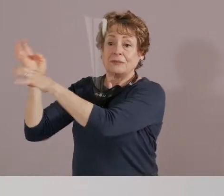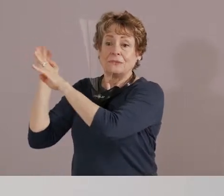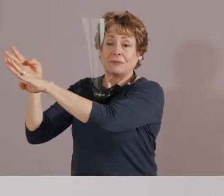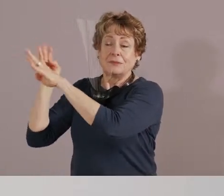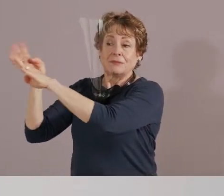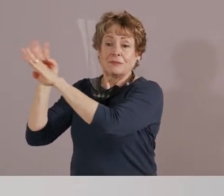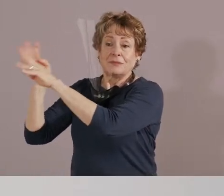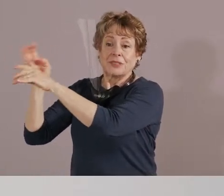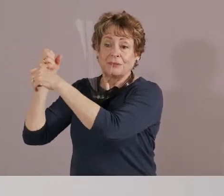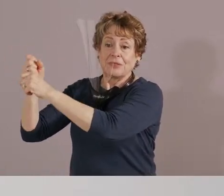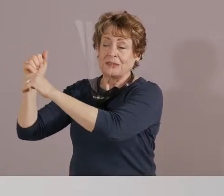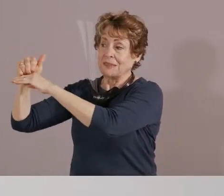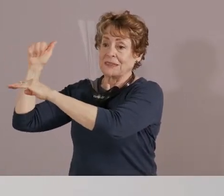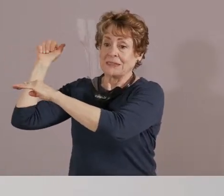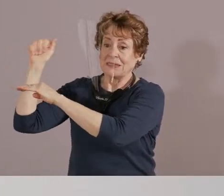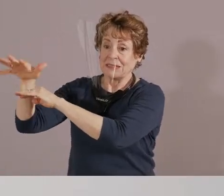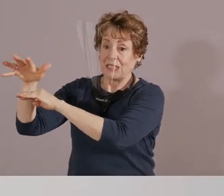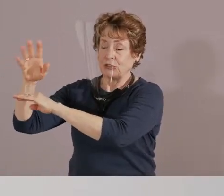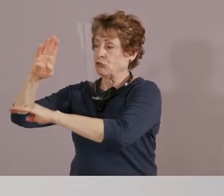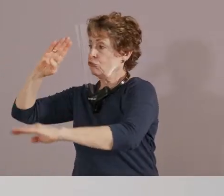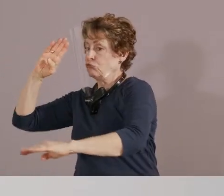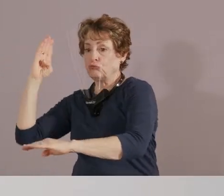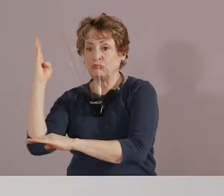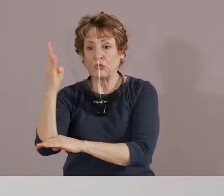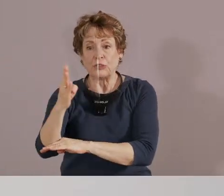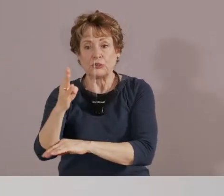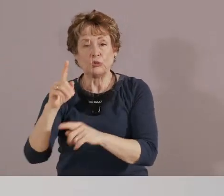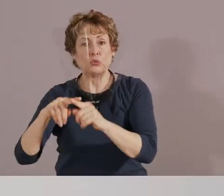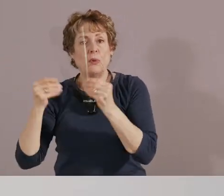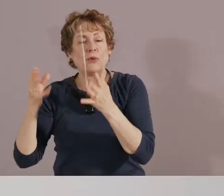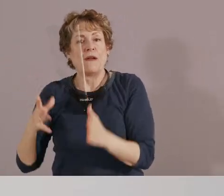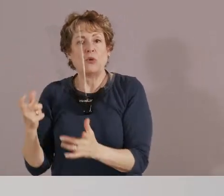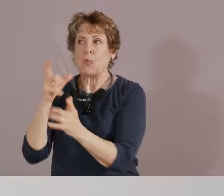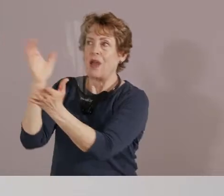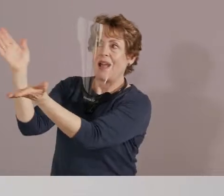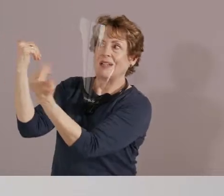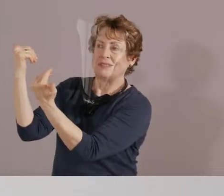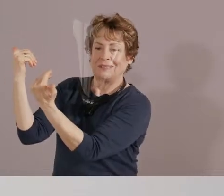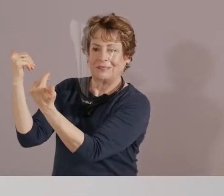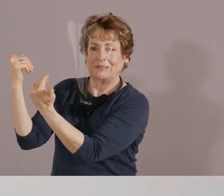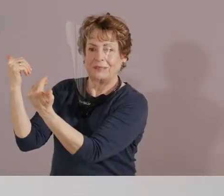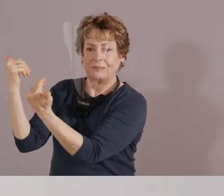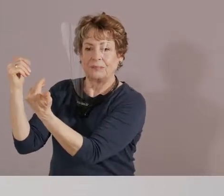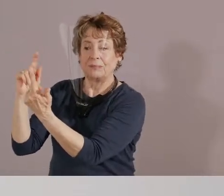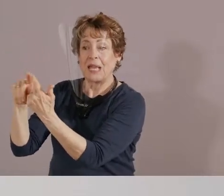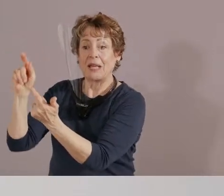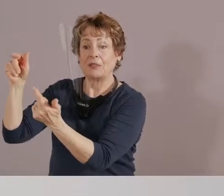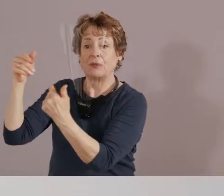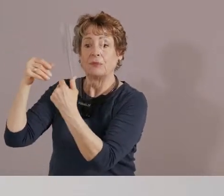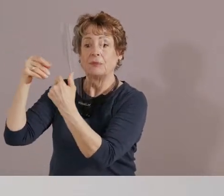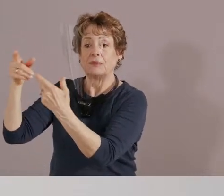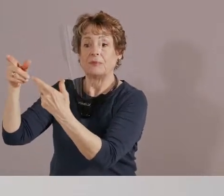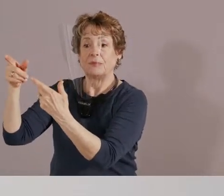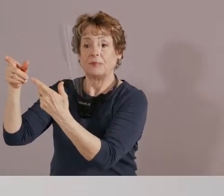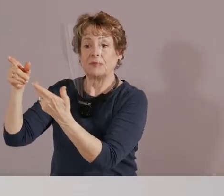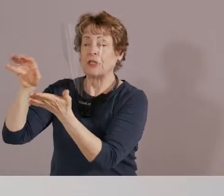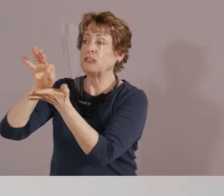the provider. Now, the provider should get a tracking number, I believe, that's specific to that